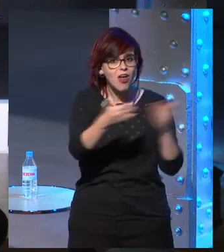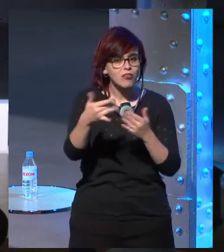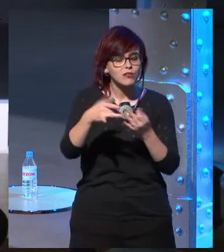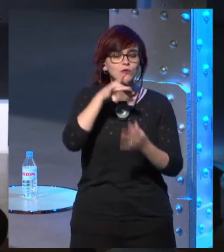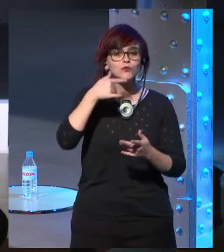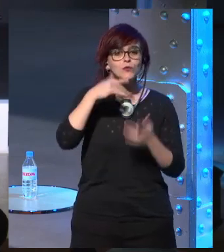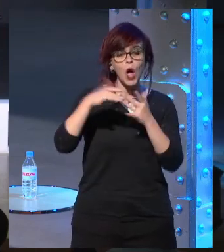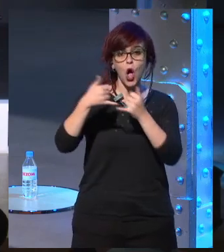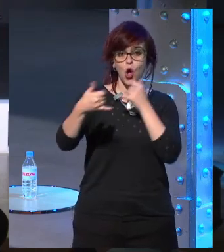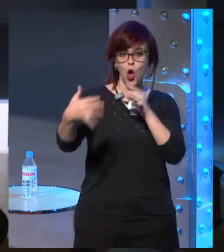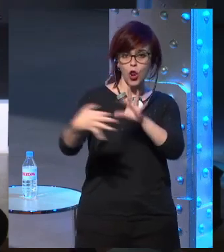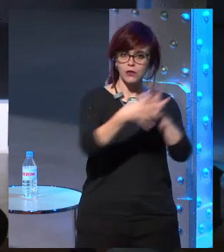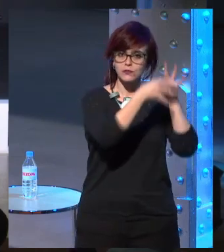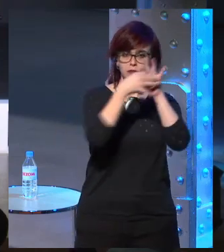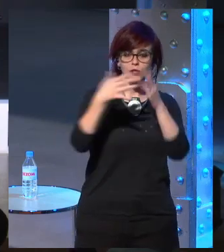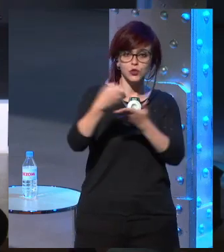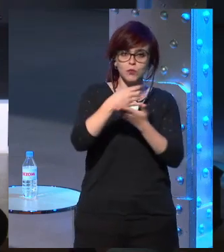us individually.